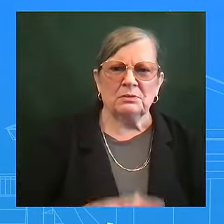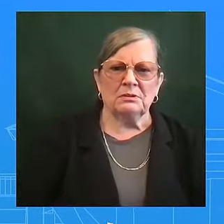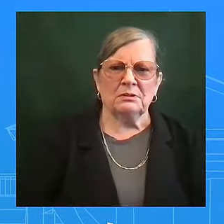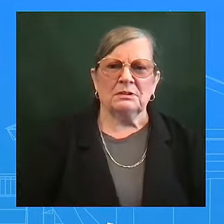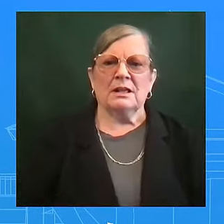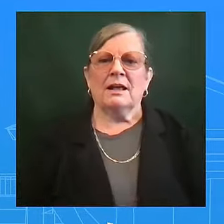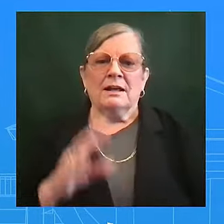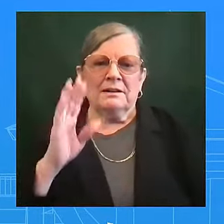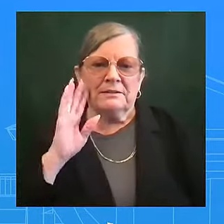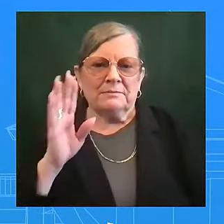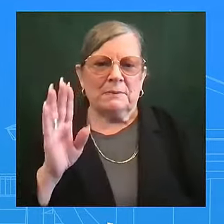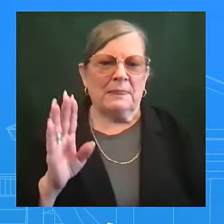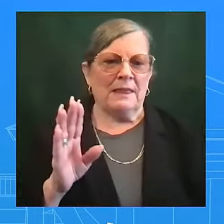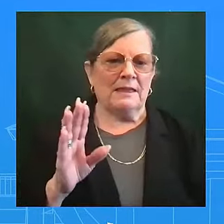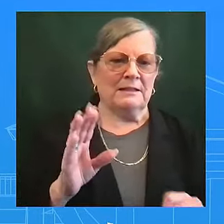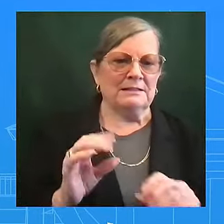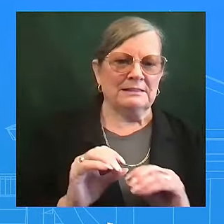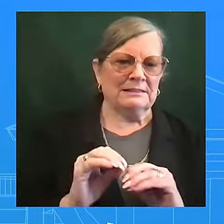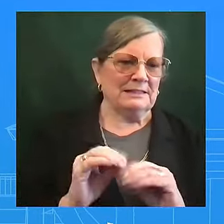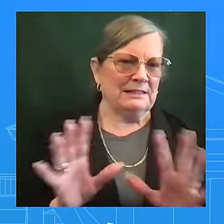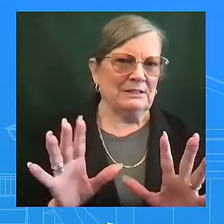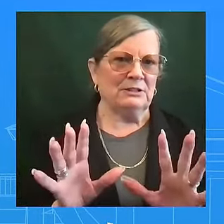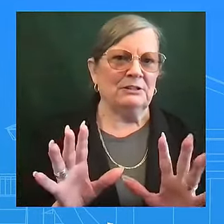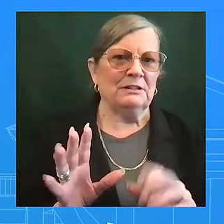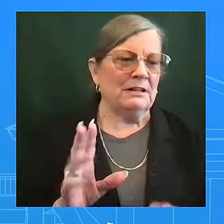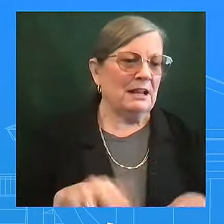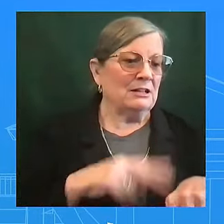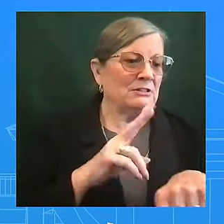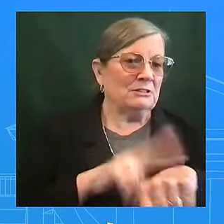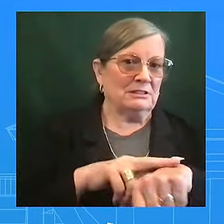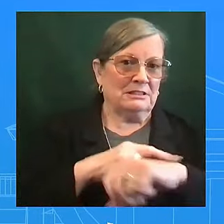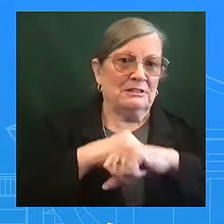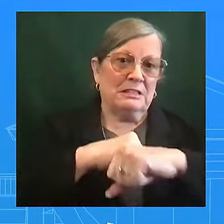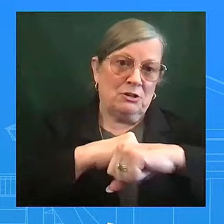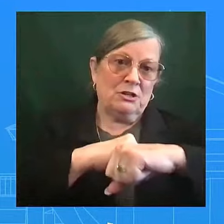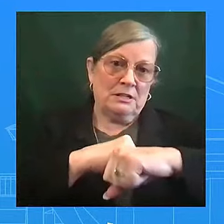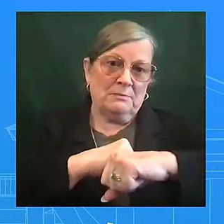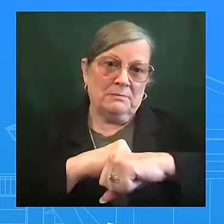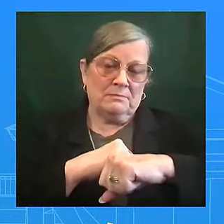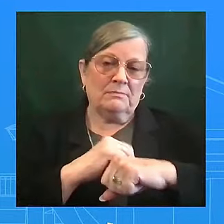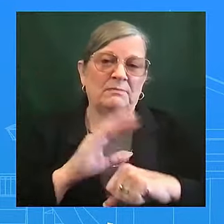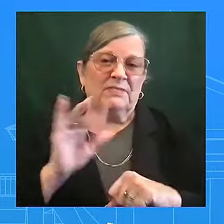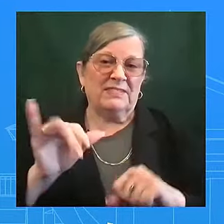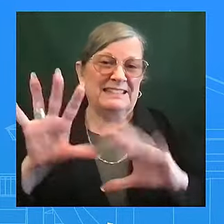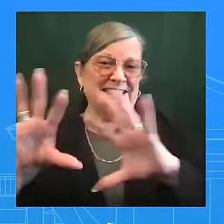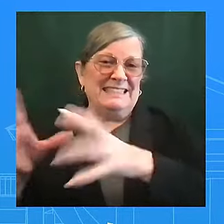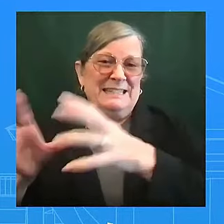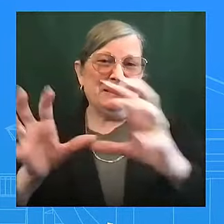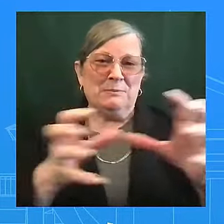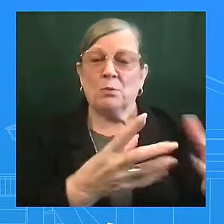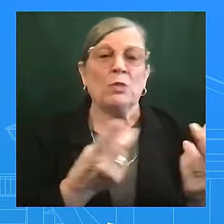say about who he's bringing in or what he's doing, or is this part of the ongoing conversation? I think there was a little bit of